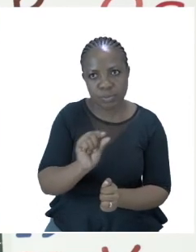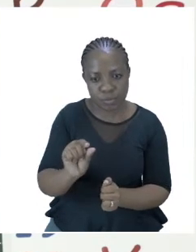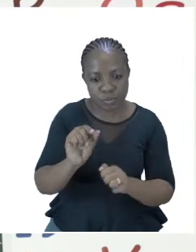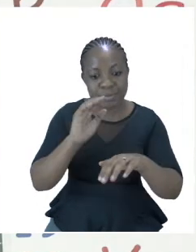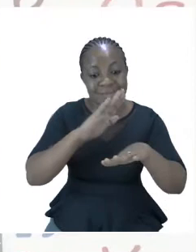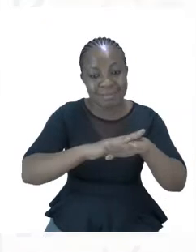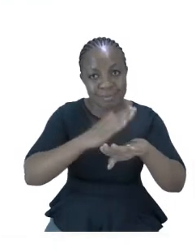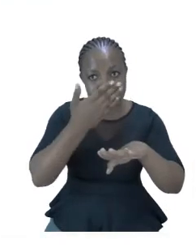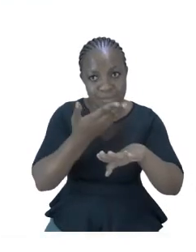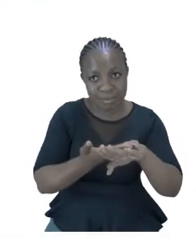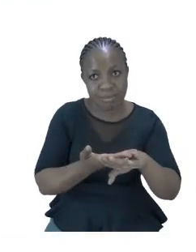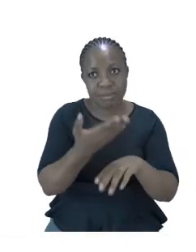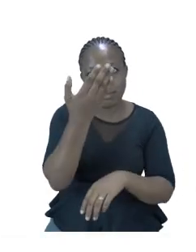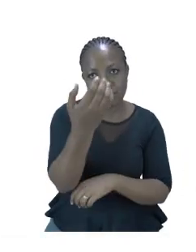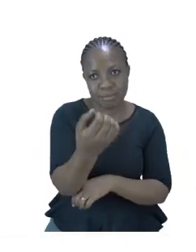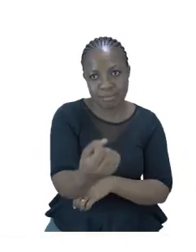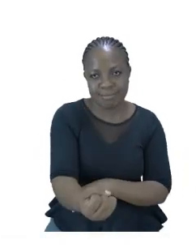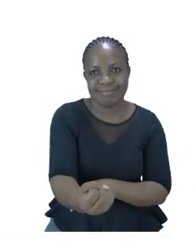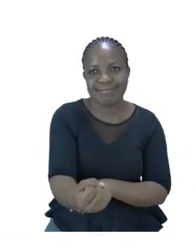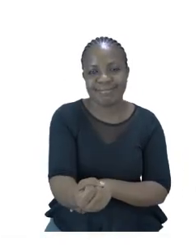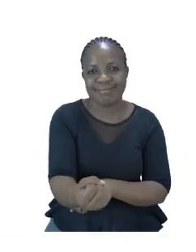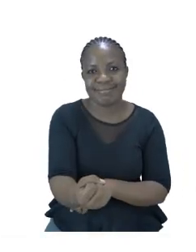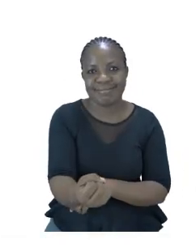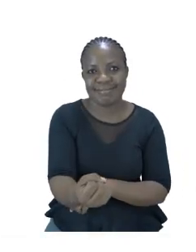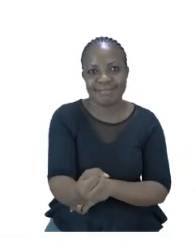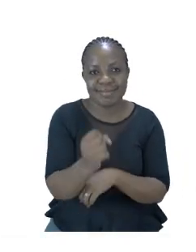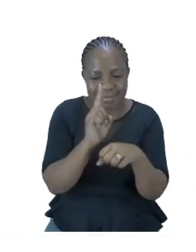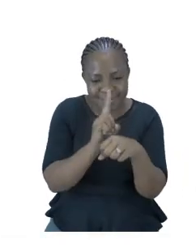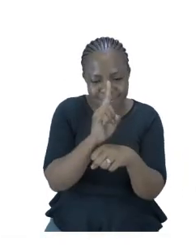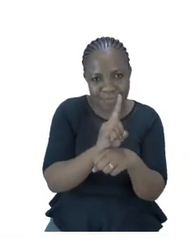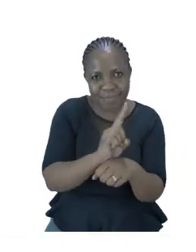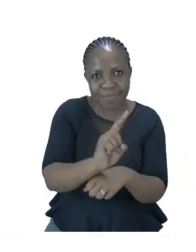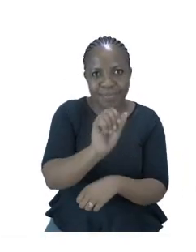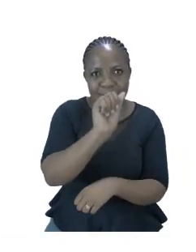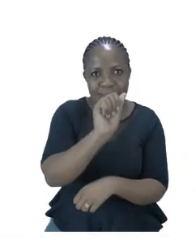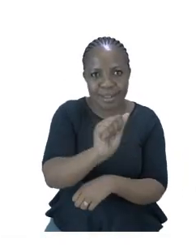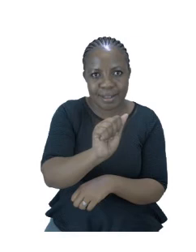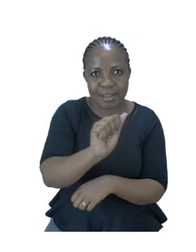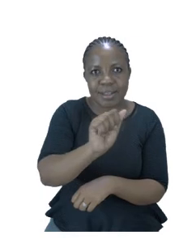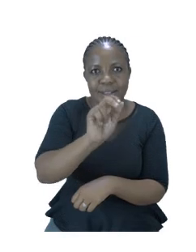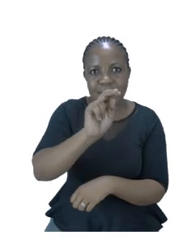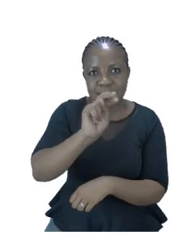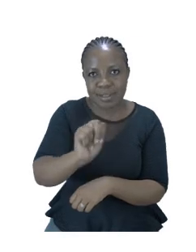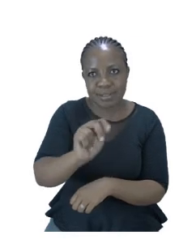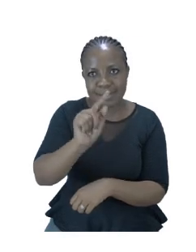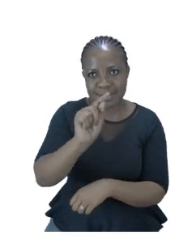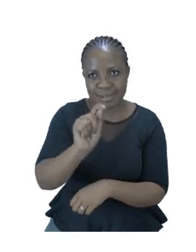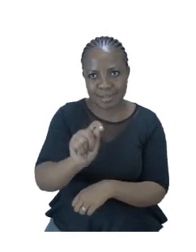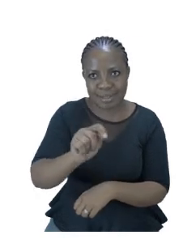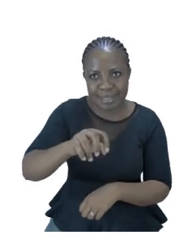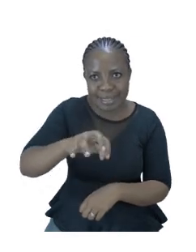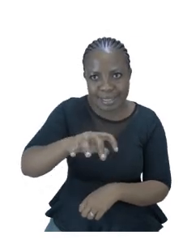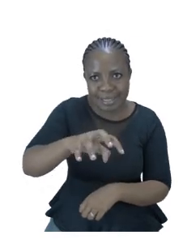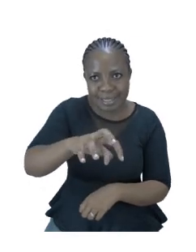your page. Now, on your page, you have the first one, ant. Ant. That